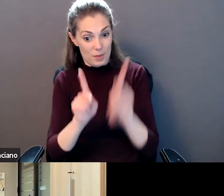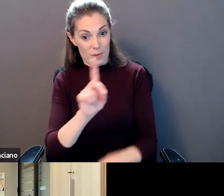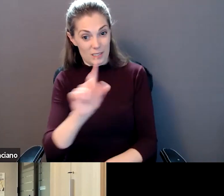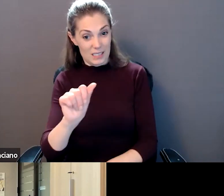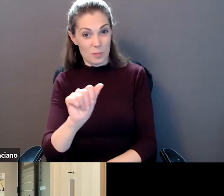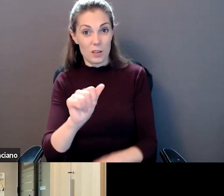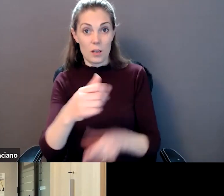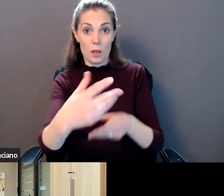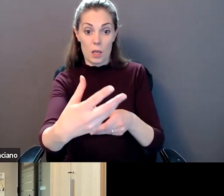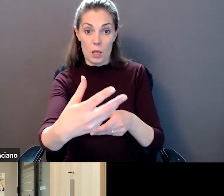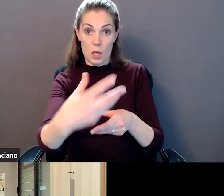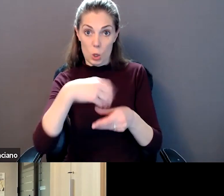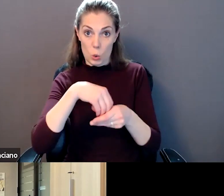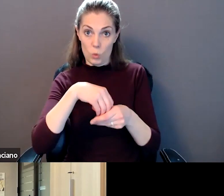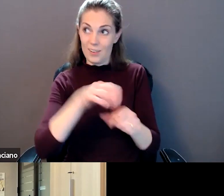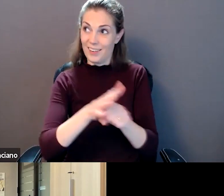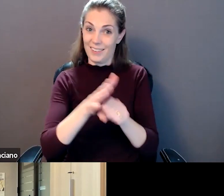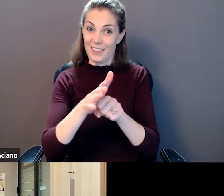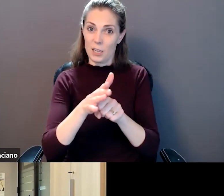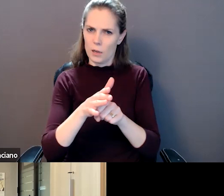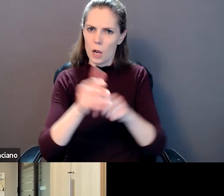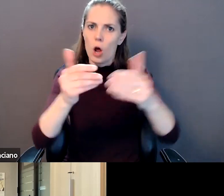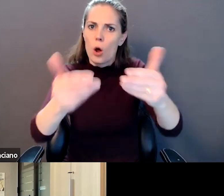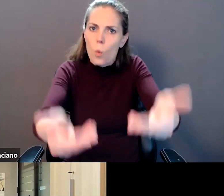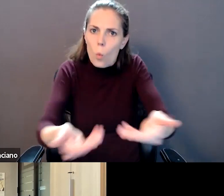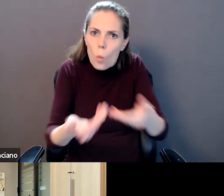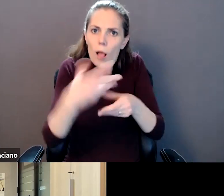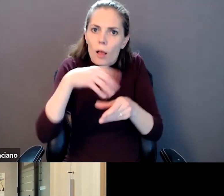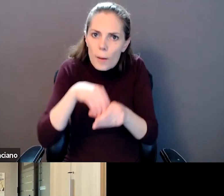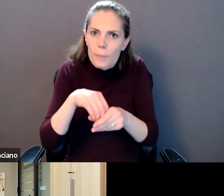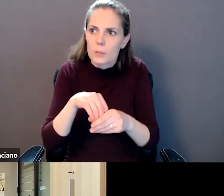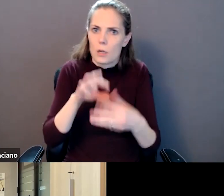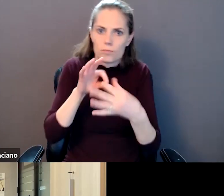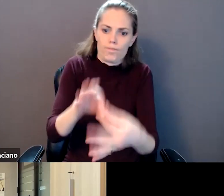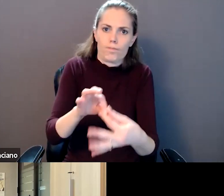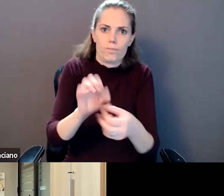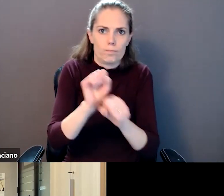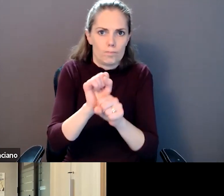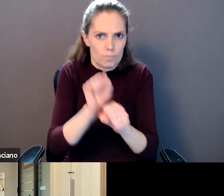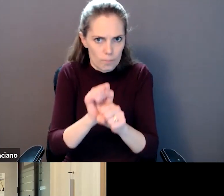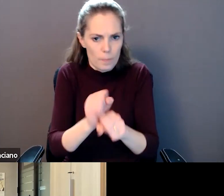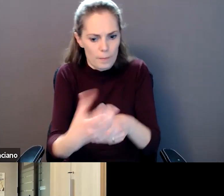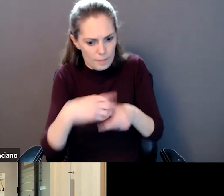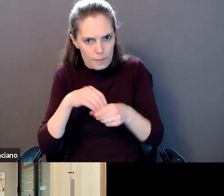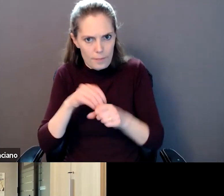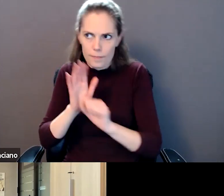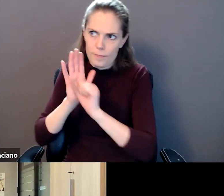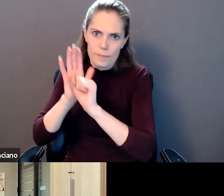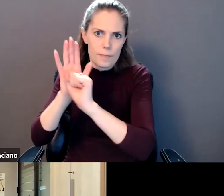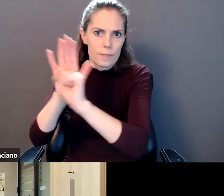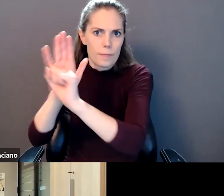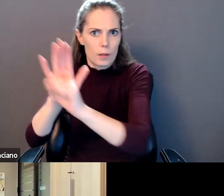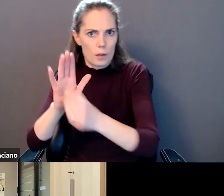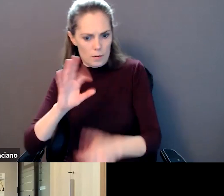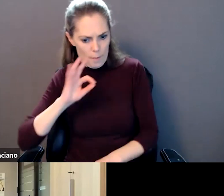and accommodated in workplaces and in our labor movement, so that our movement can also benefit from the strengths and abilities and priorities set